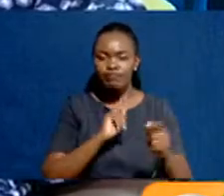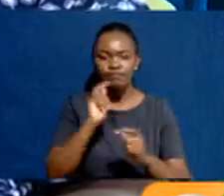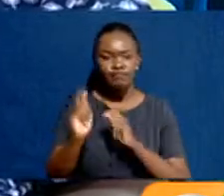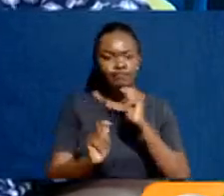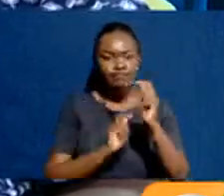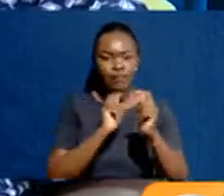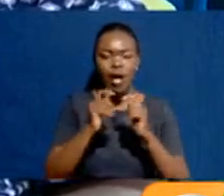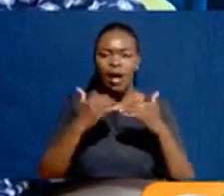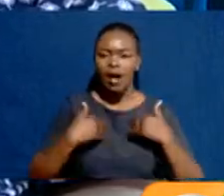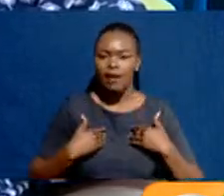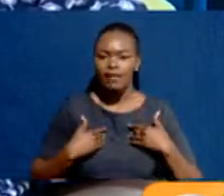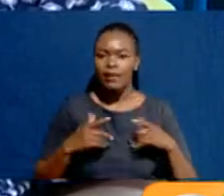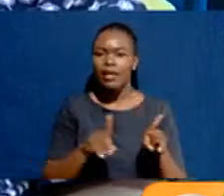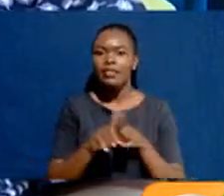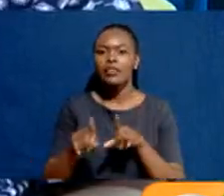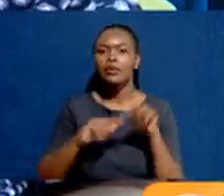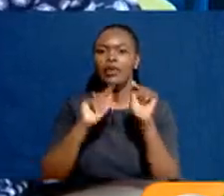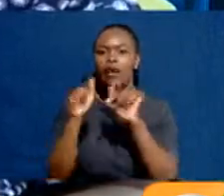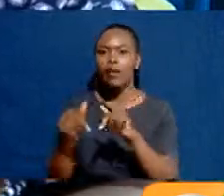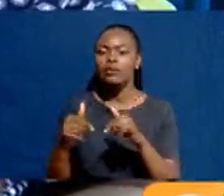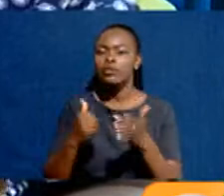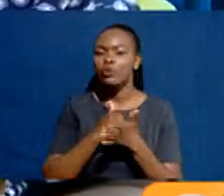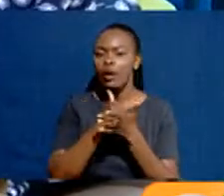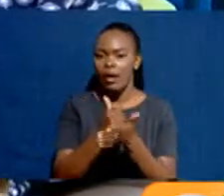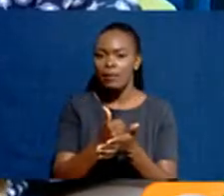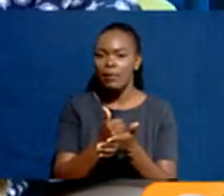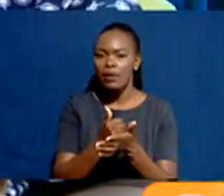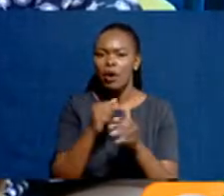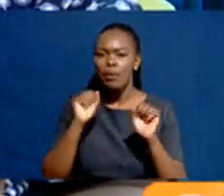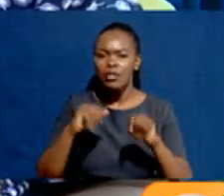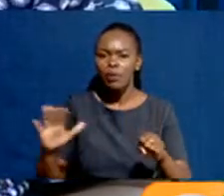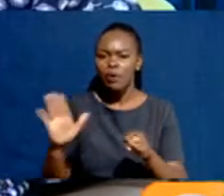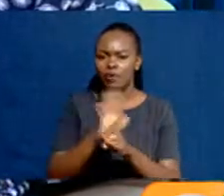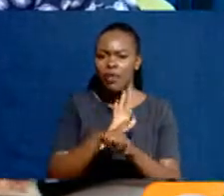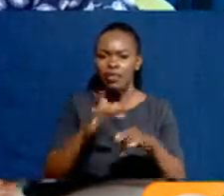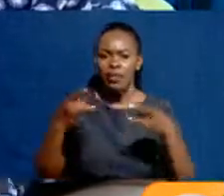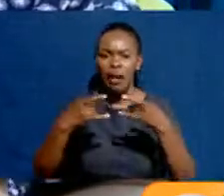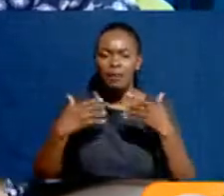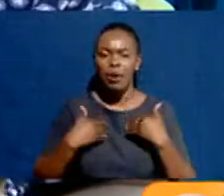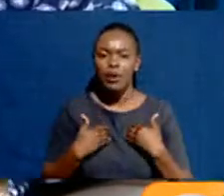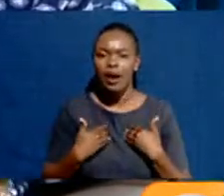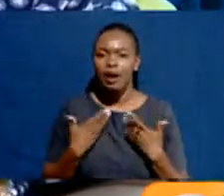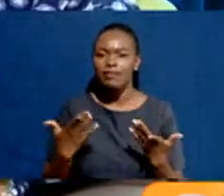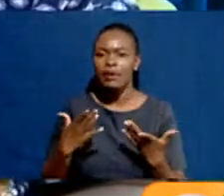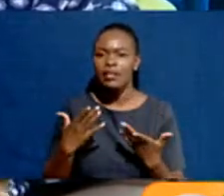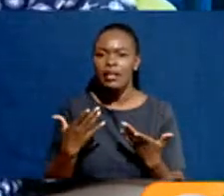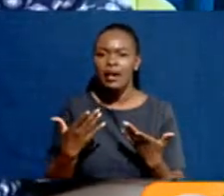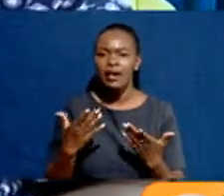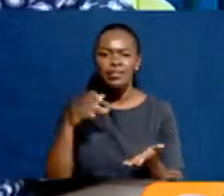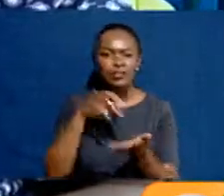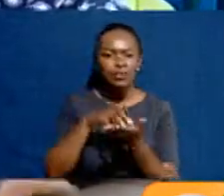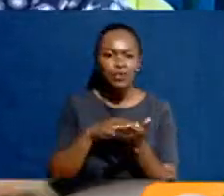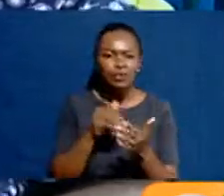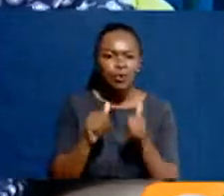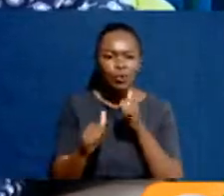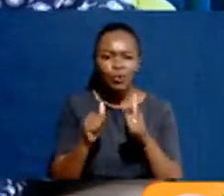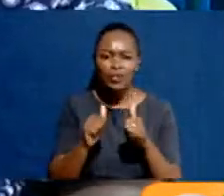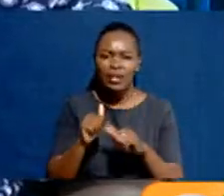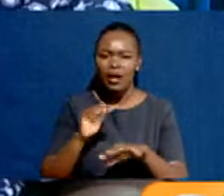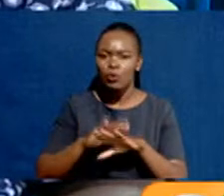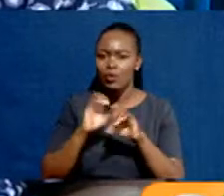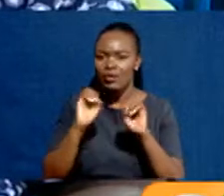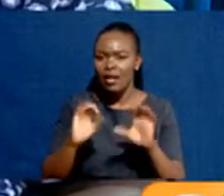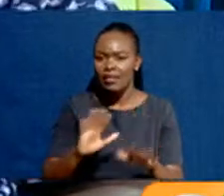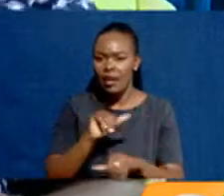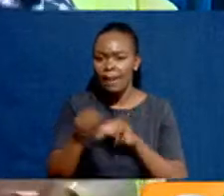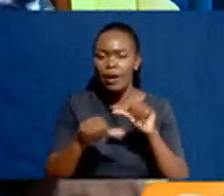secretaries and by, you know, filling that gap where we are getting caught up in situations that are not very neat okay. in terms of service delivery.